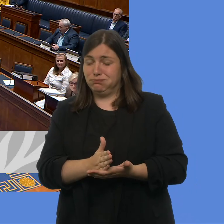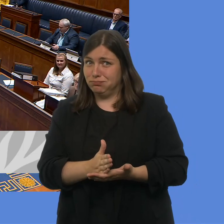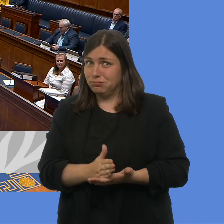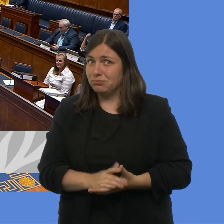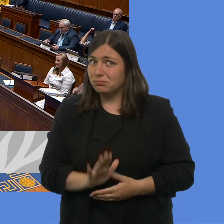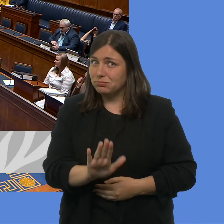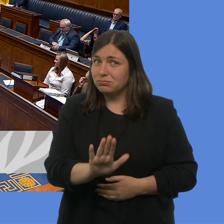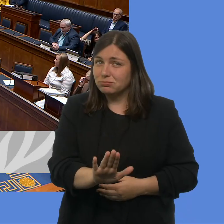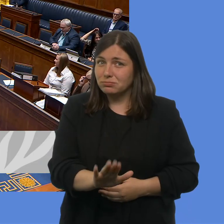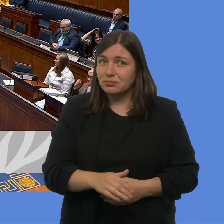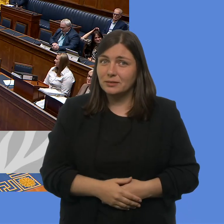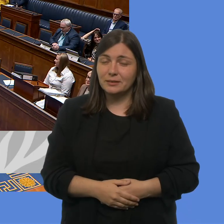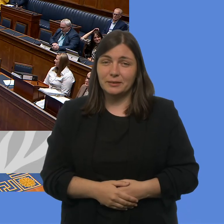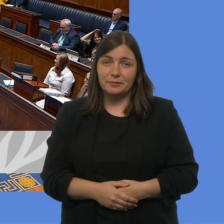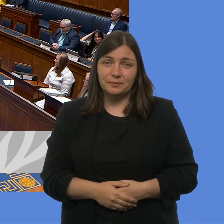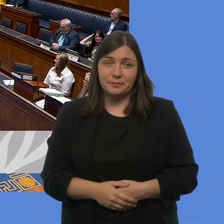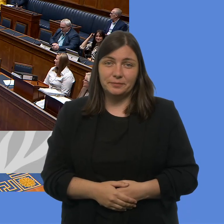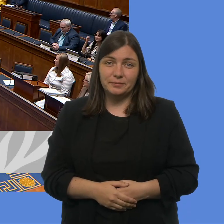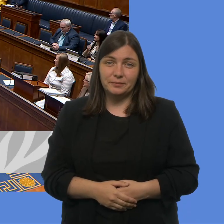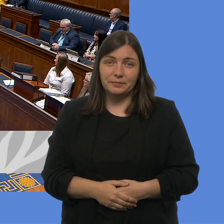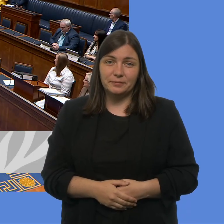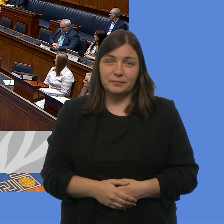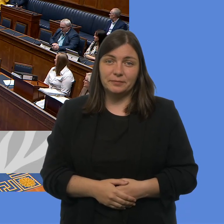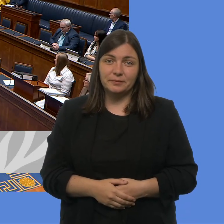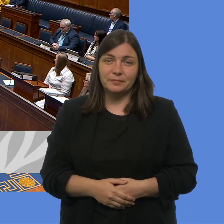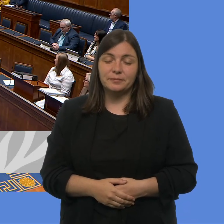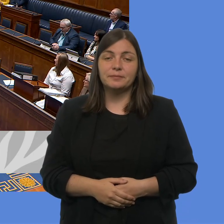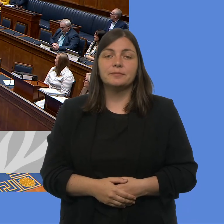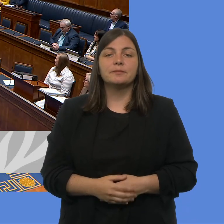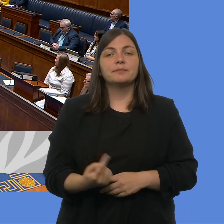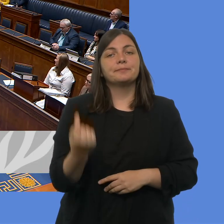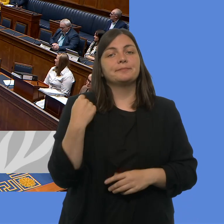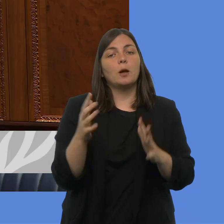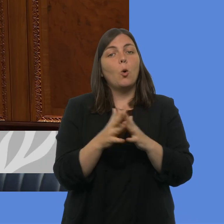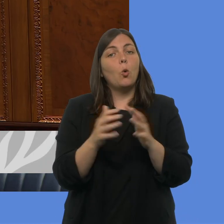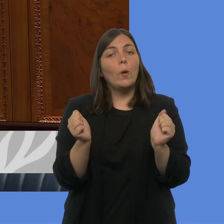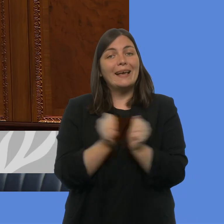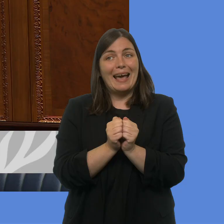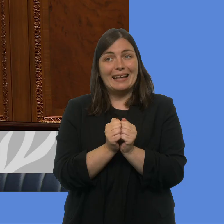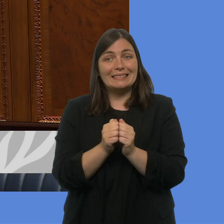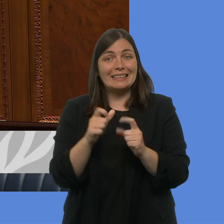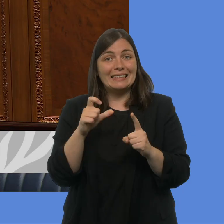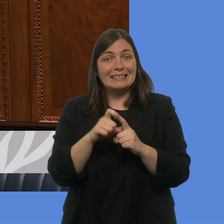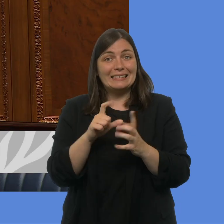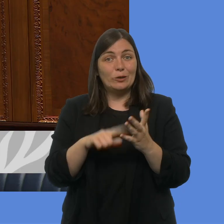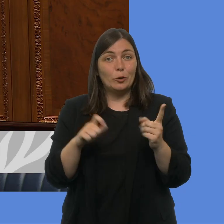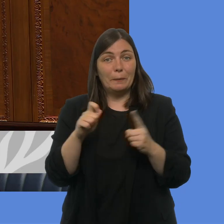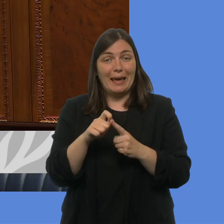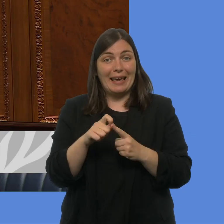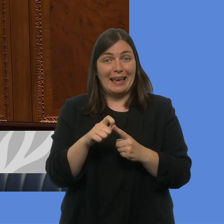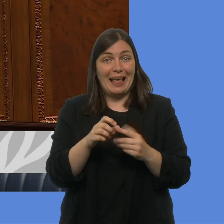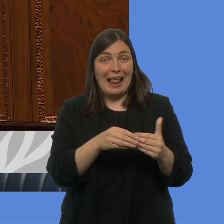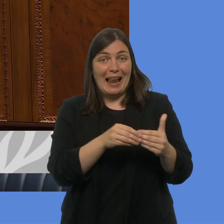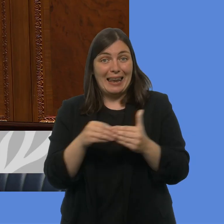Timothy Gosson for supplementary. At the weekend, the DUP leader rightly attacked those who refuse